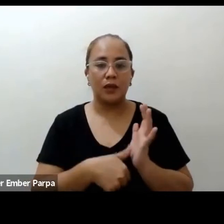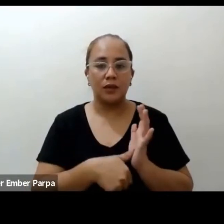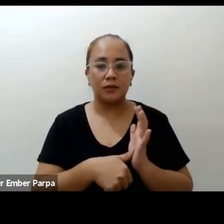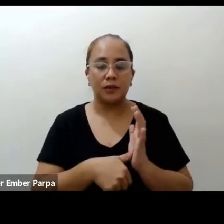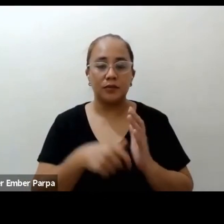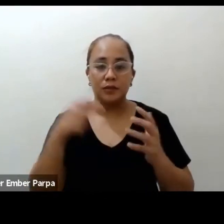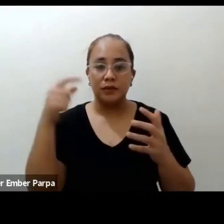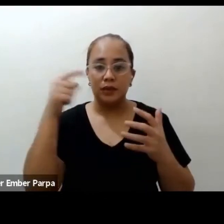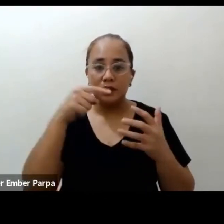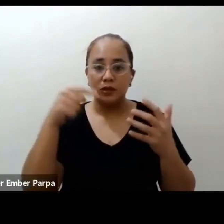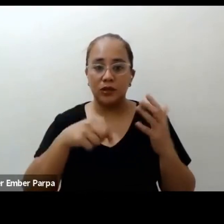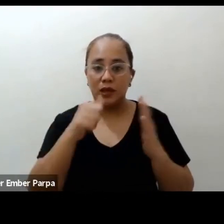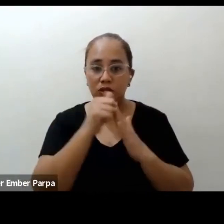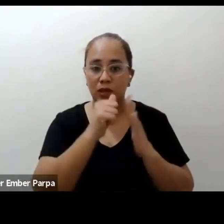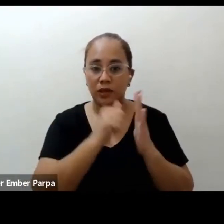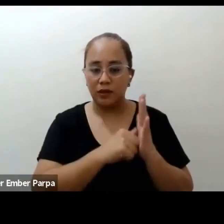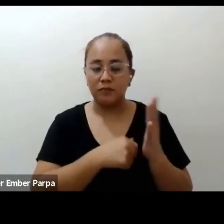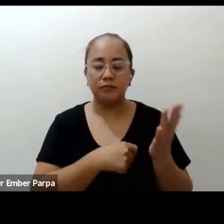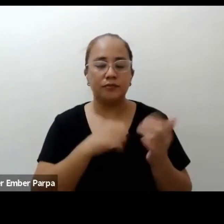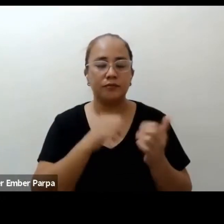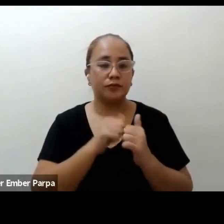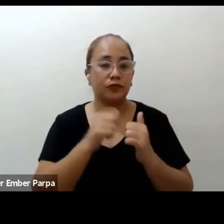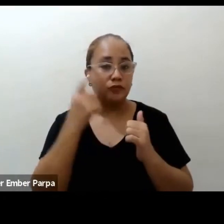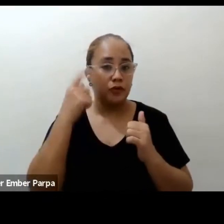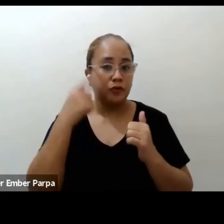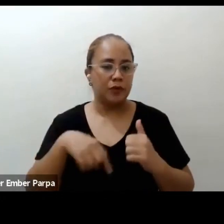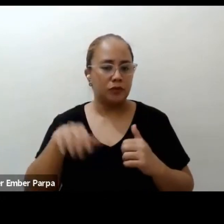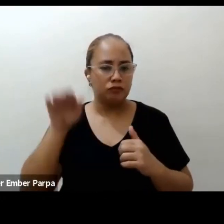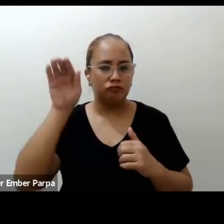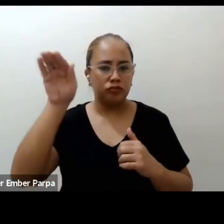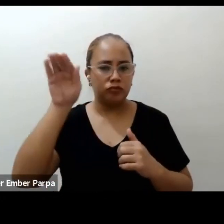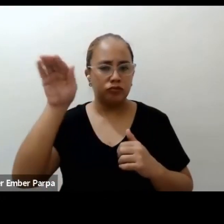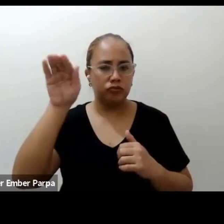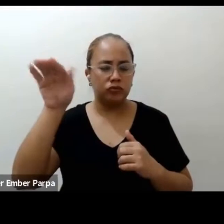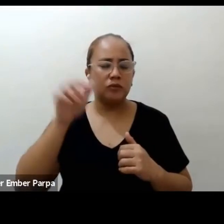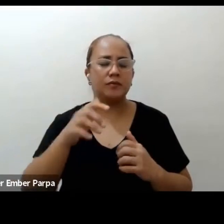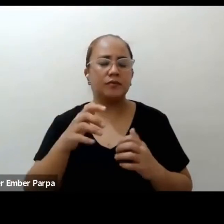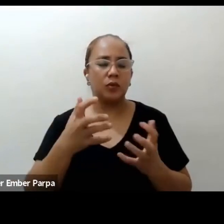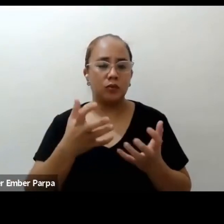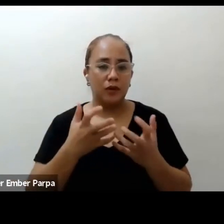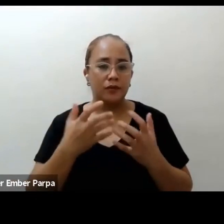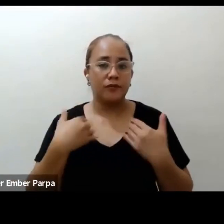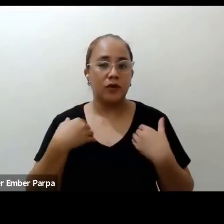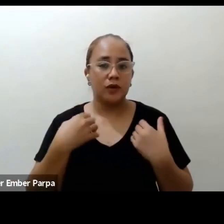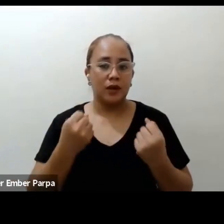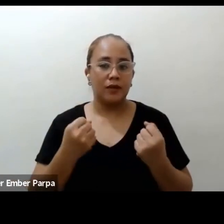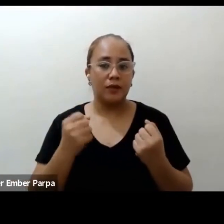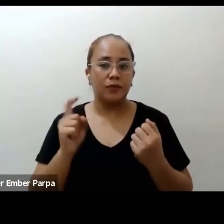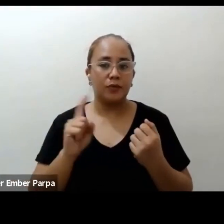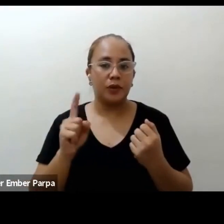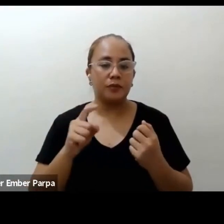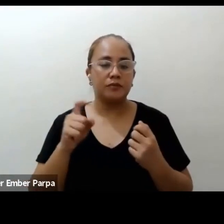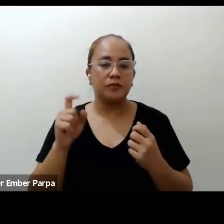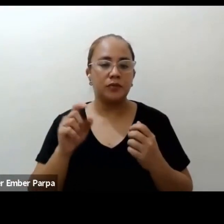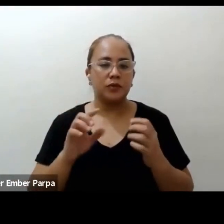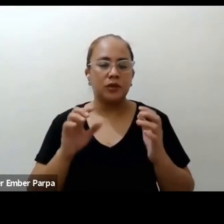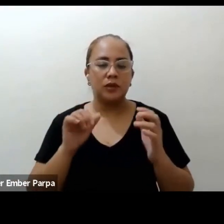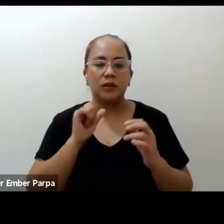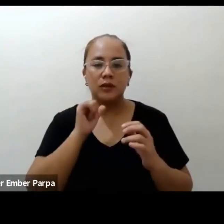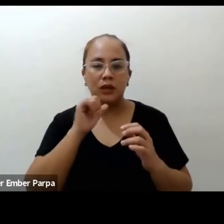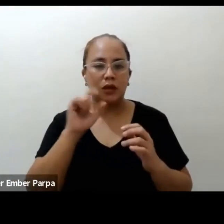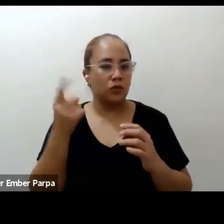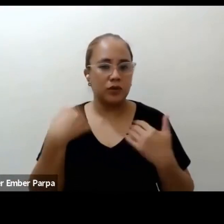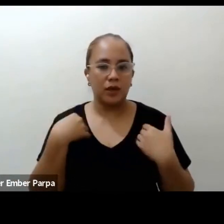Actually, Mike, ako ang pinaka-importanting panawagan ko para sa kalusugan goes beyond the